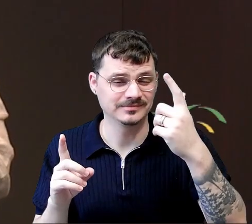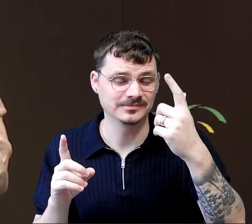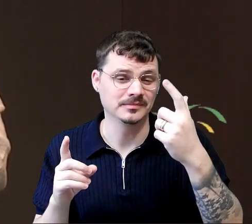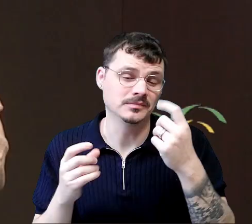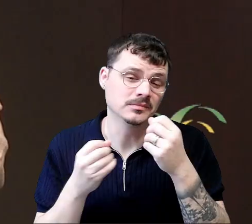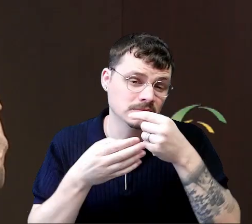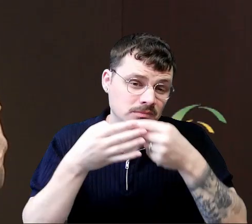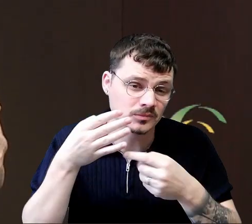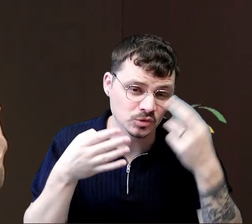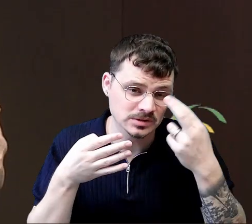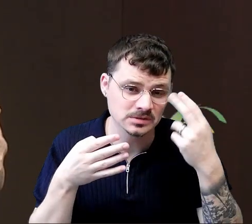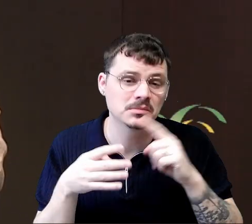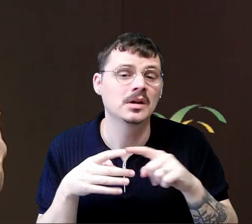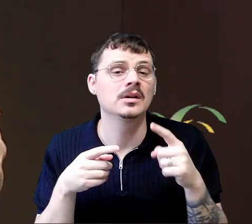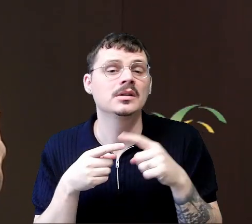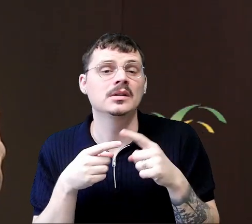First,